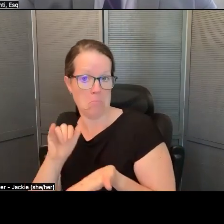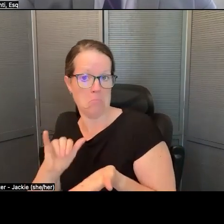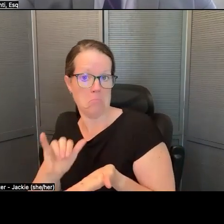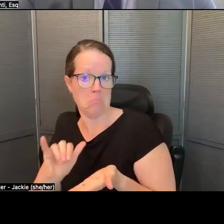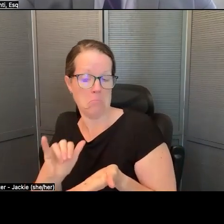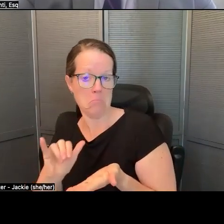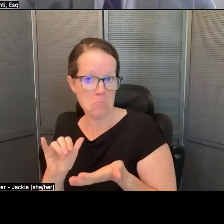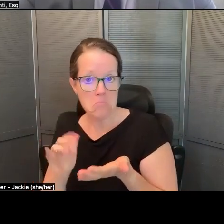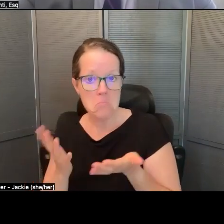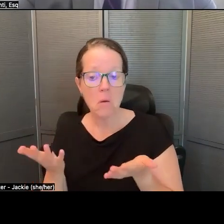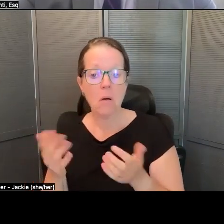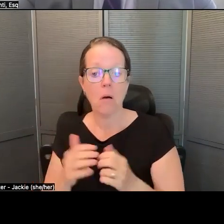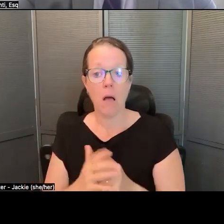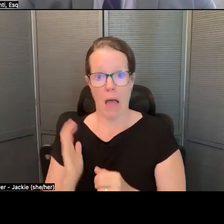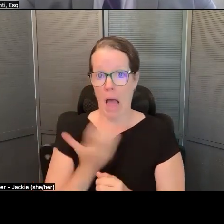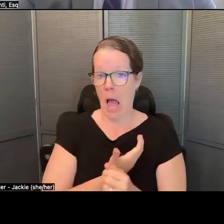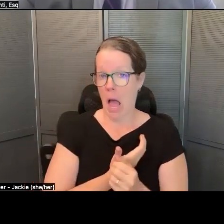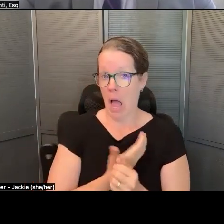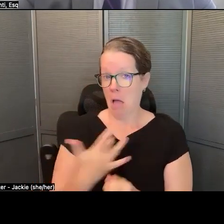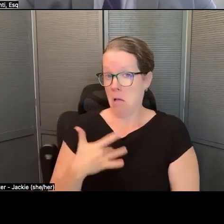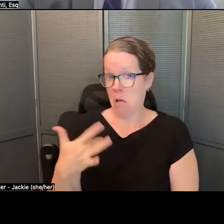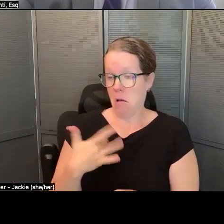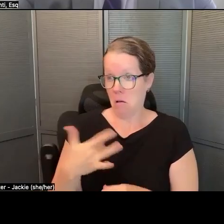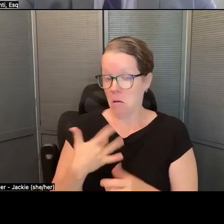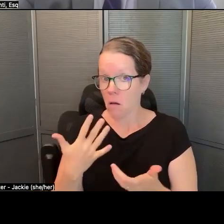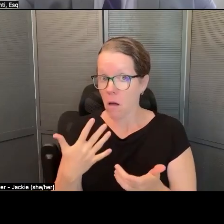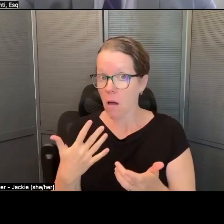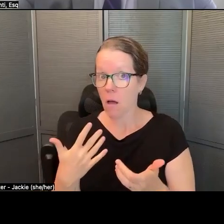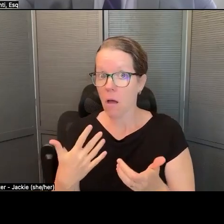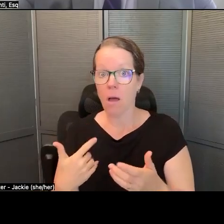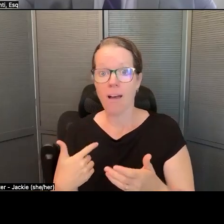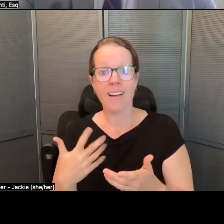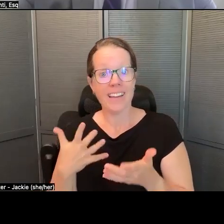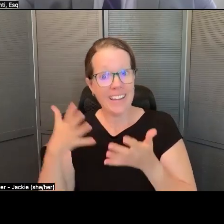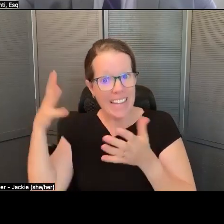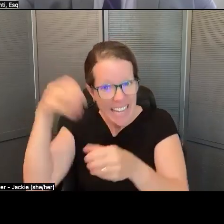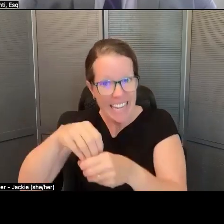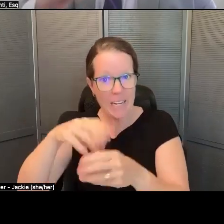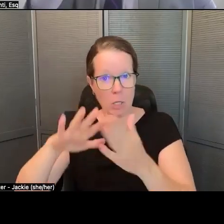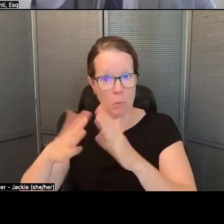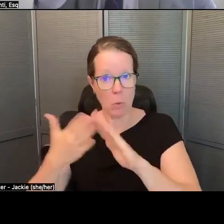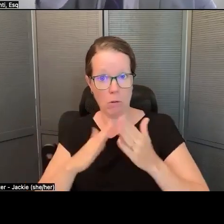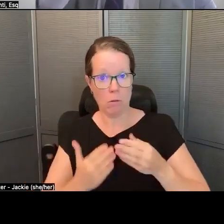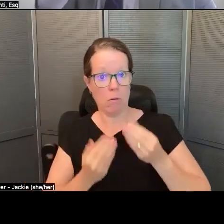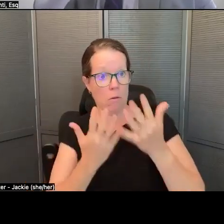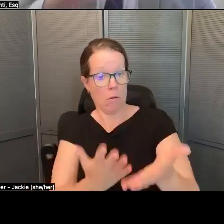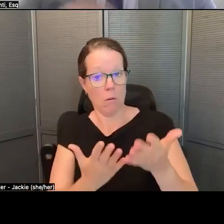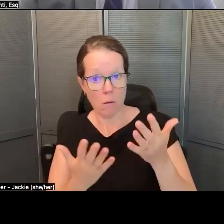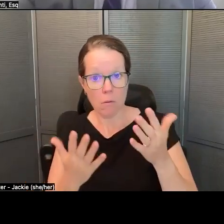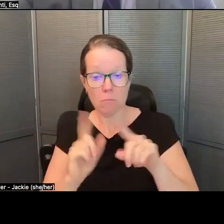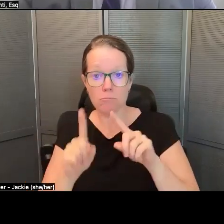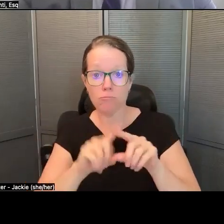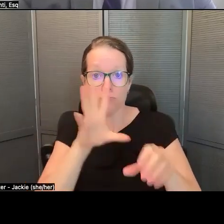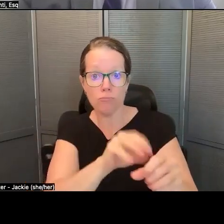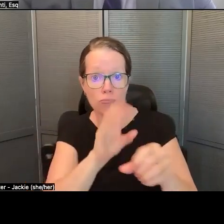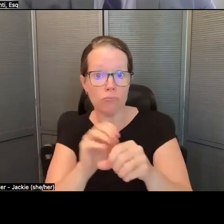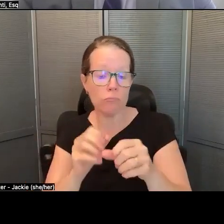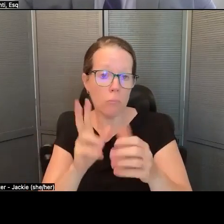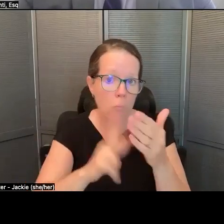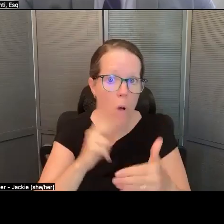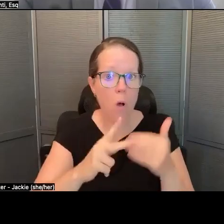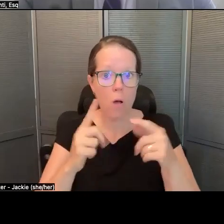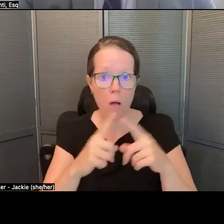in the first place is that if we're delivering these interventions in the community, are we able to lower recidivism amongst the people that we're working